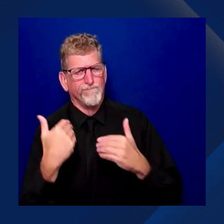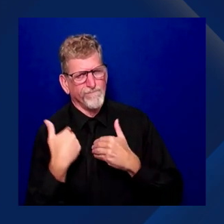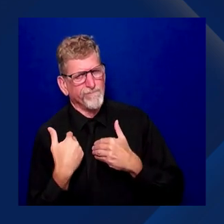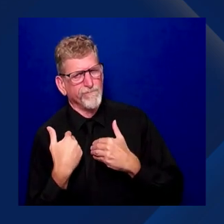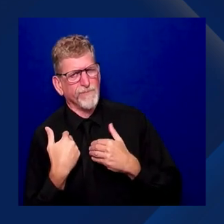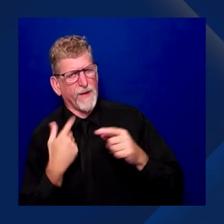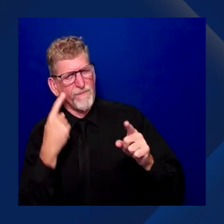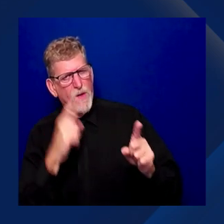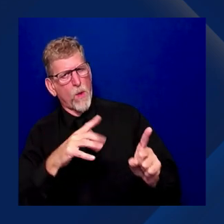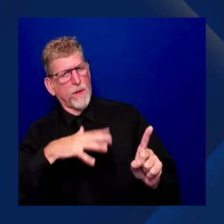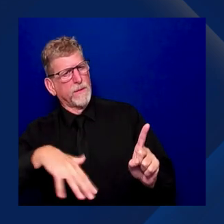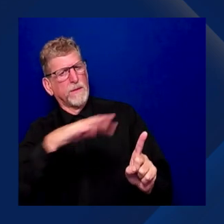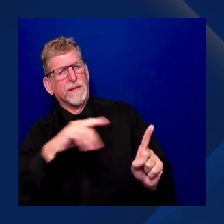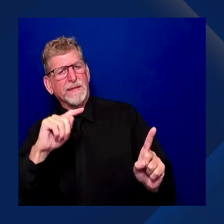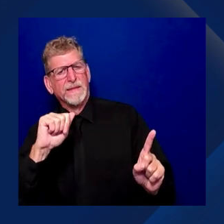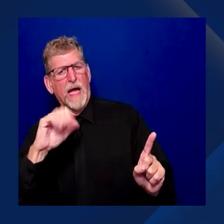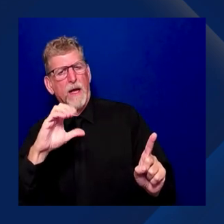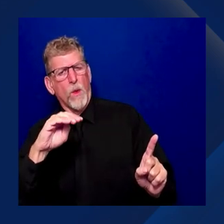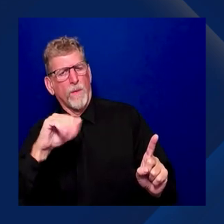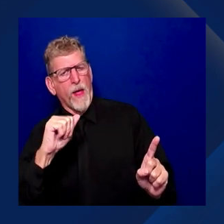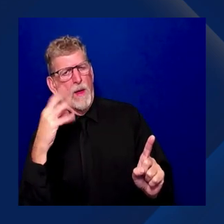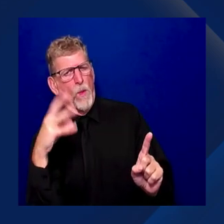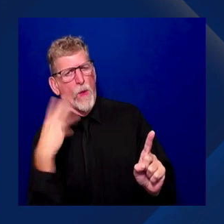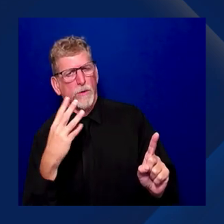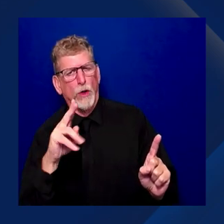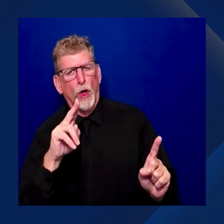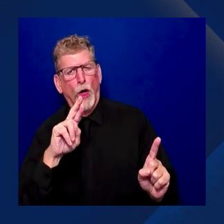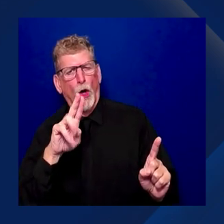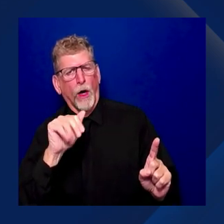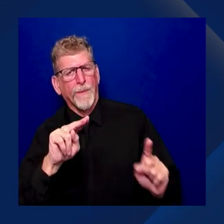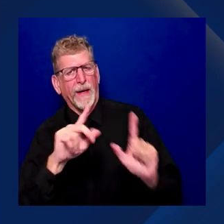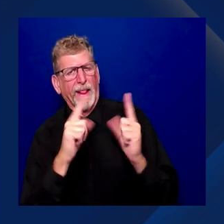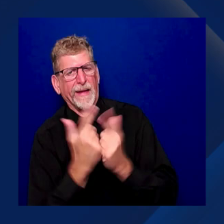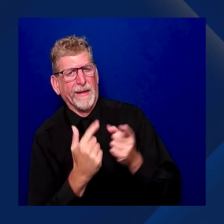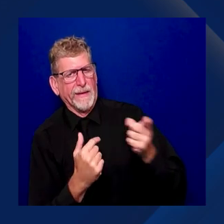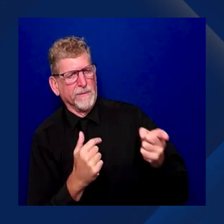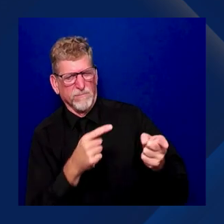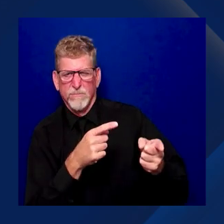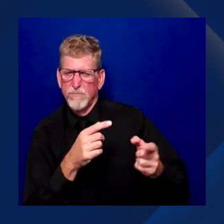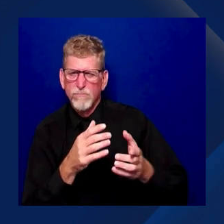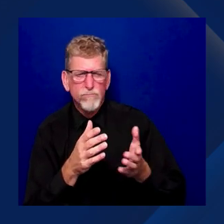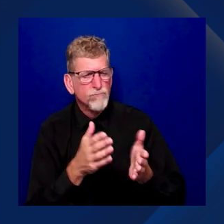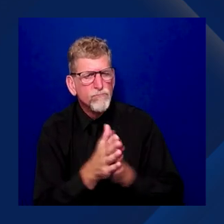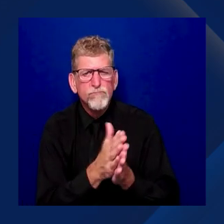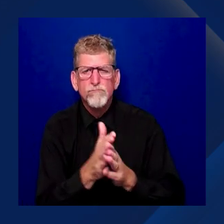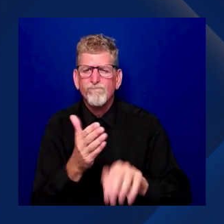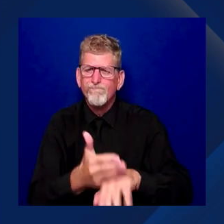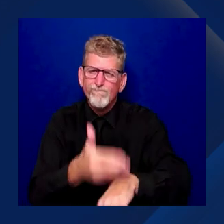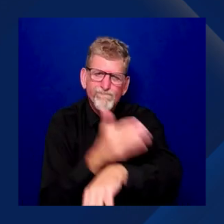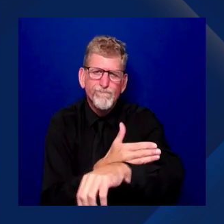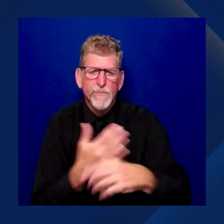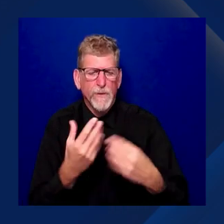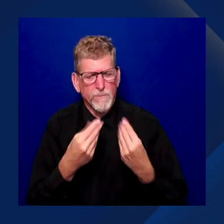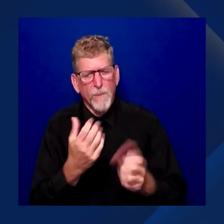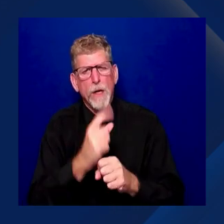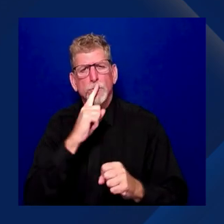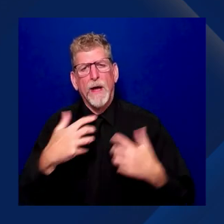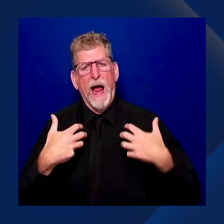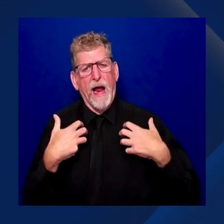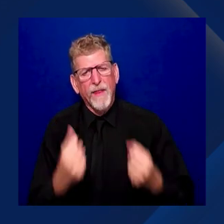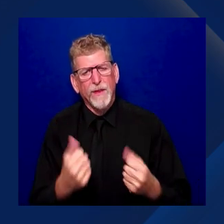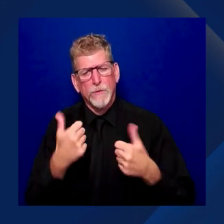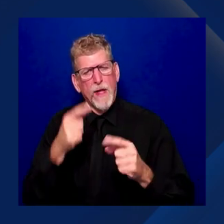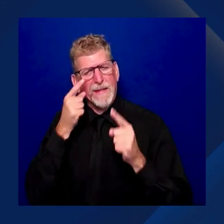are increasing maternal health and working hard to eliminate maternal mortality. And so I'm grateful to be